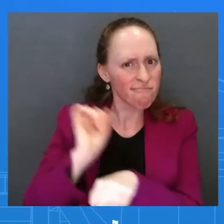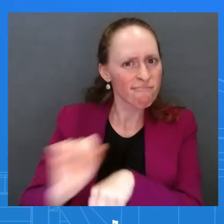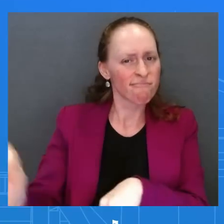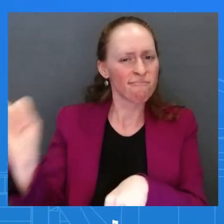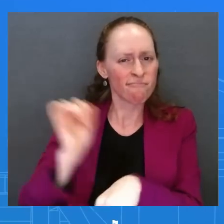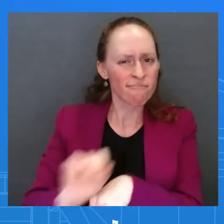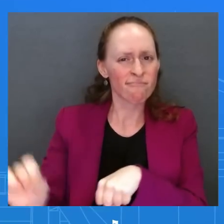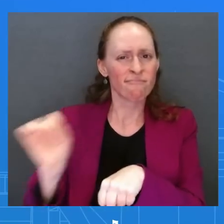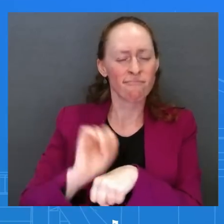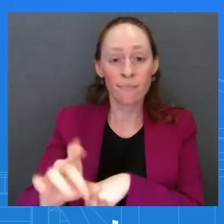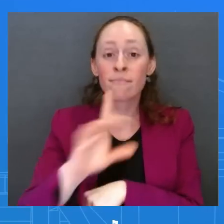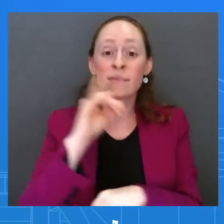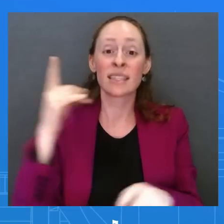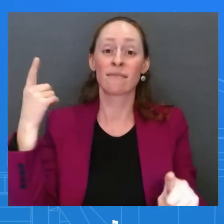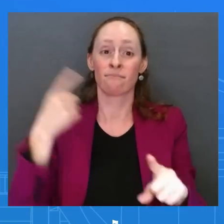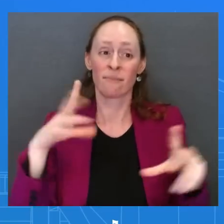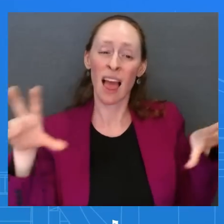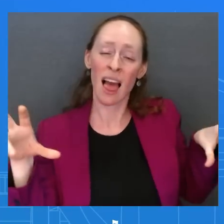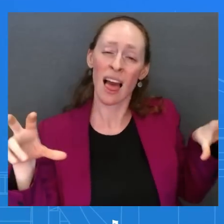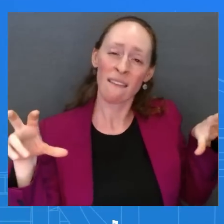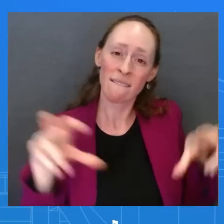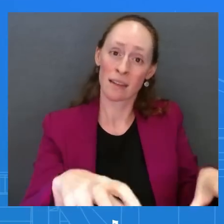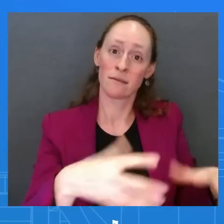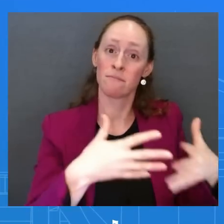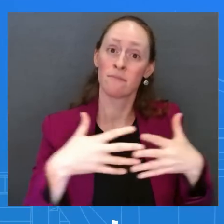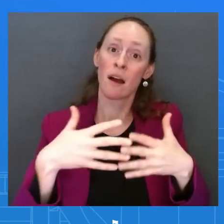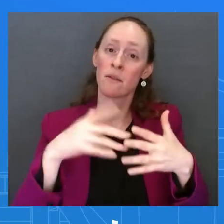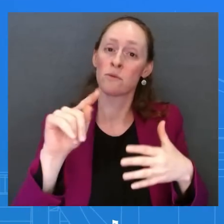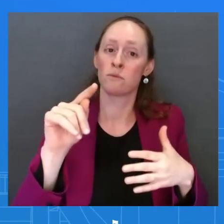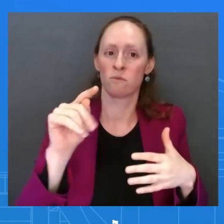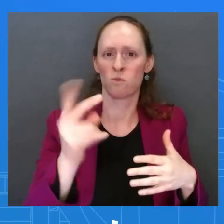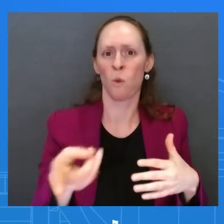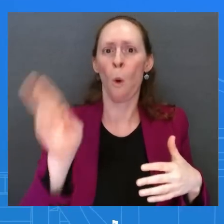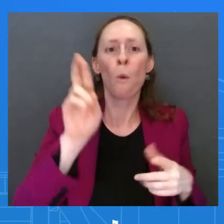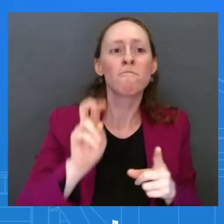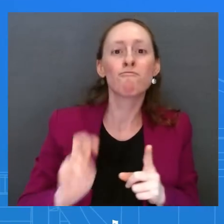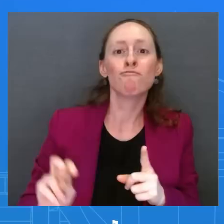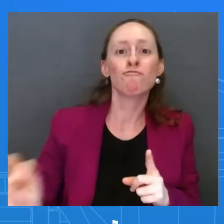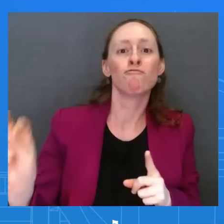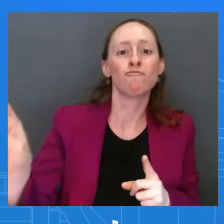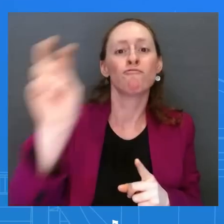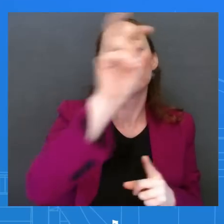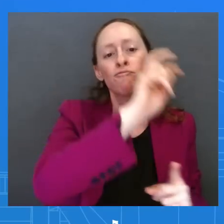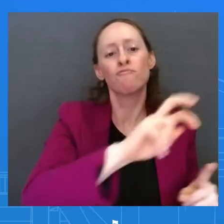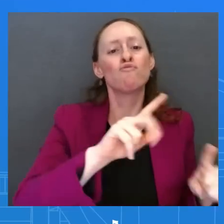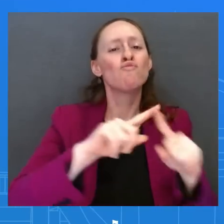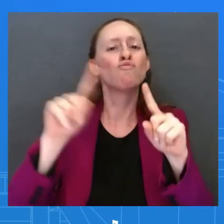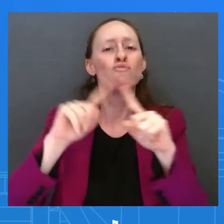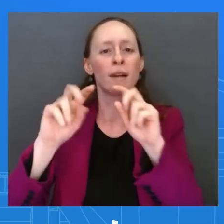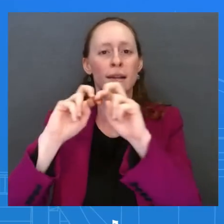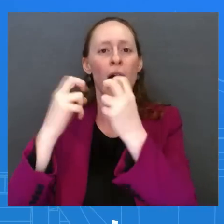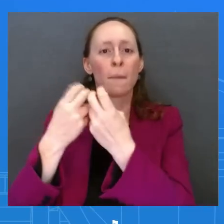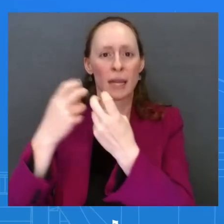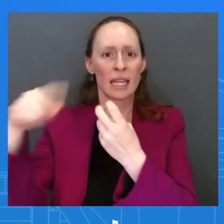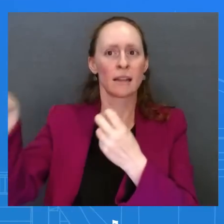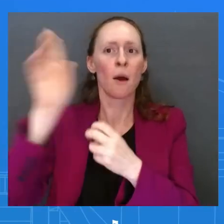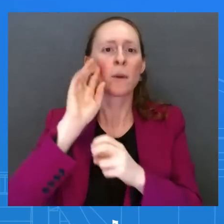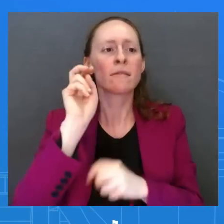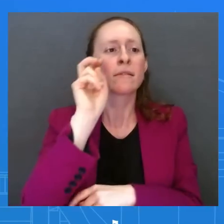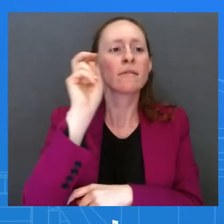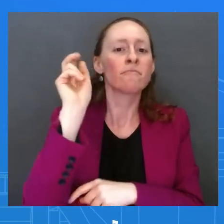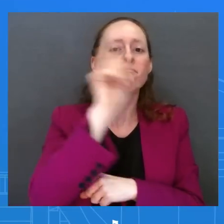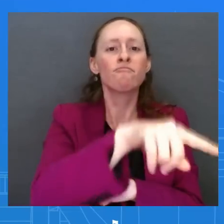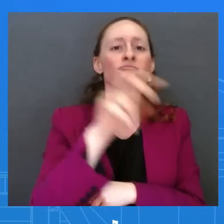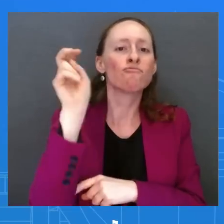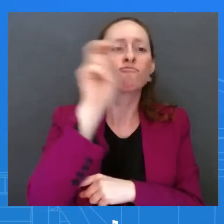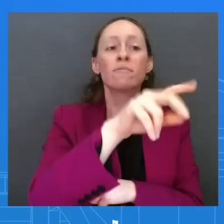of that tour, where cabinet secretaries, you're going to see the principals are out there talking to the American people. So we believe